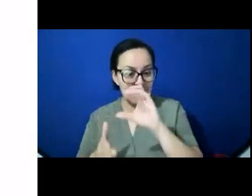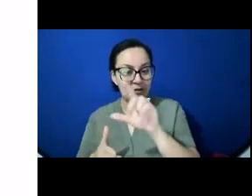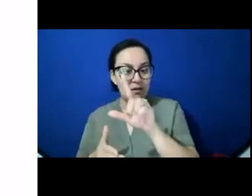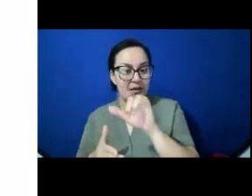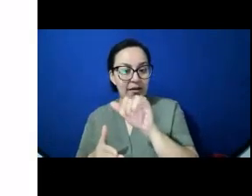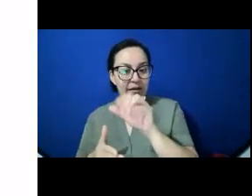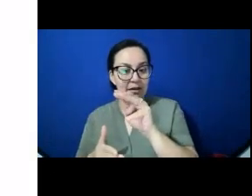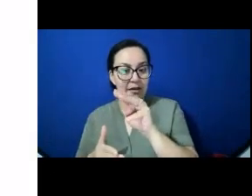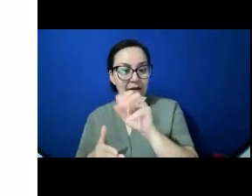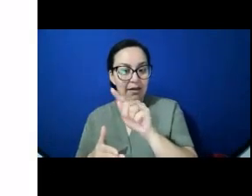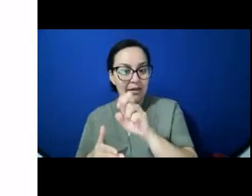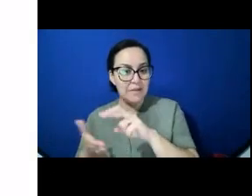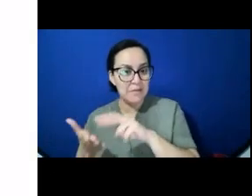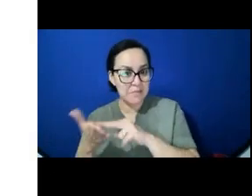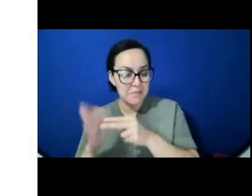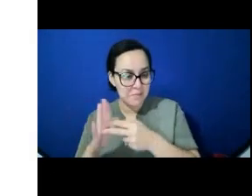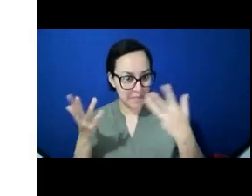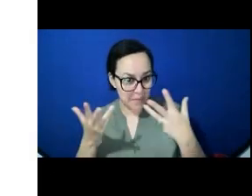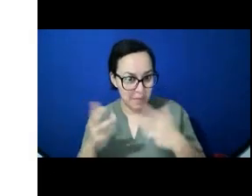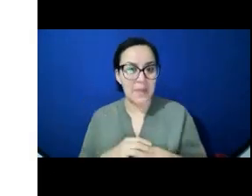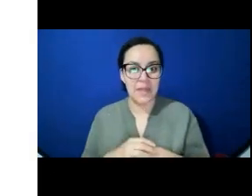been observing.